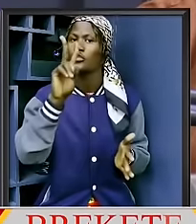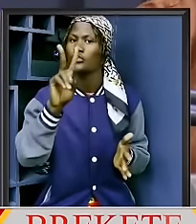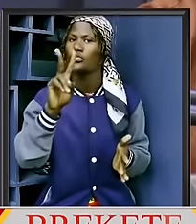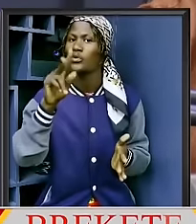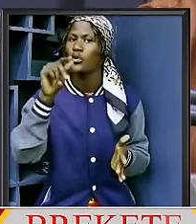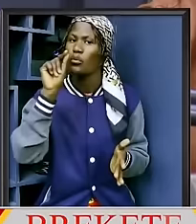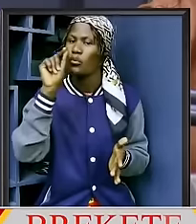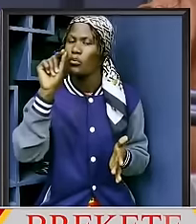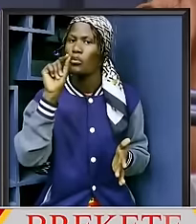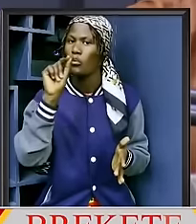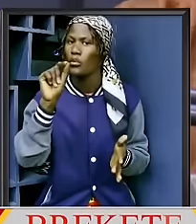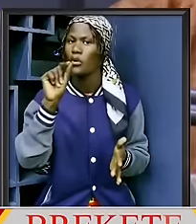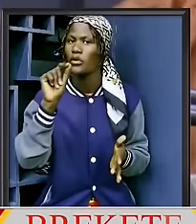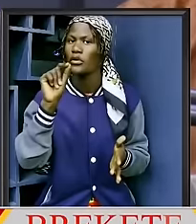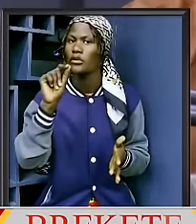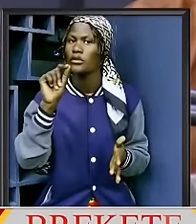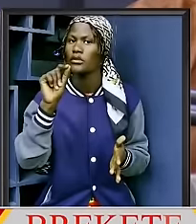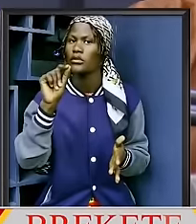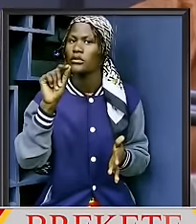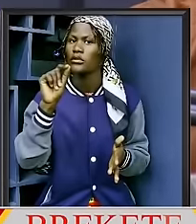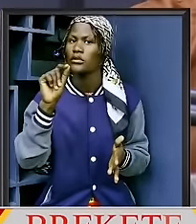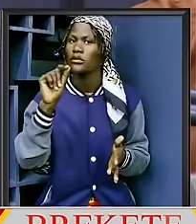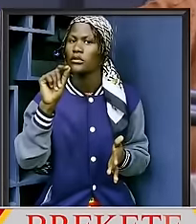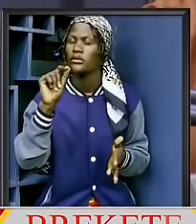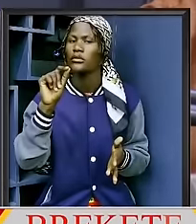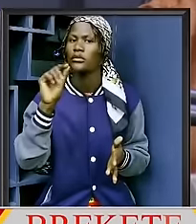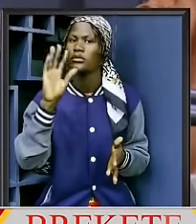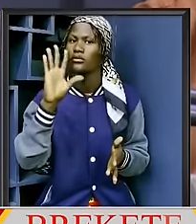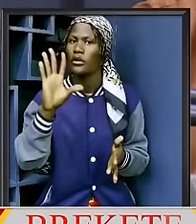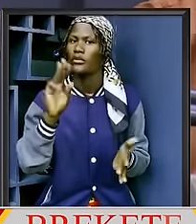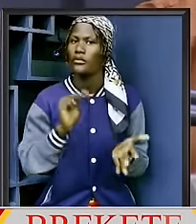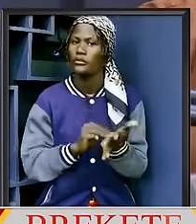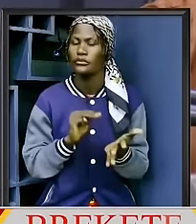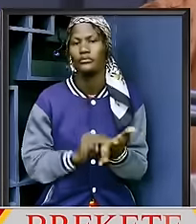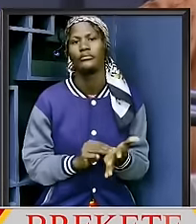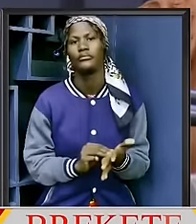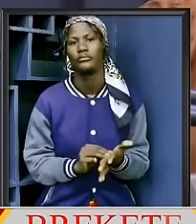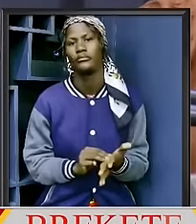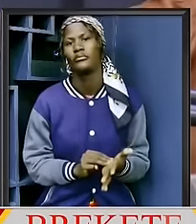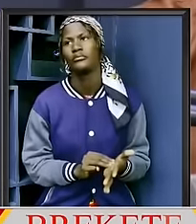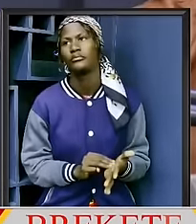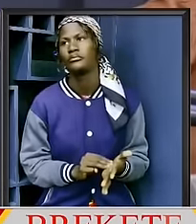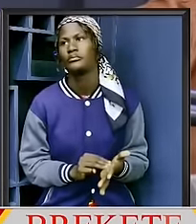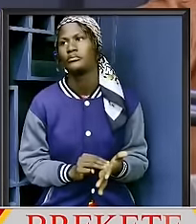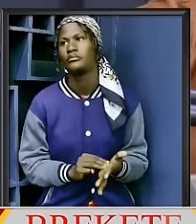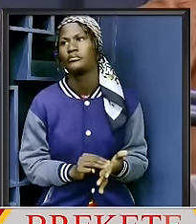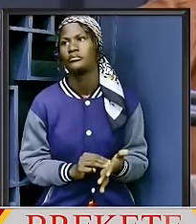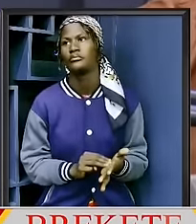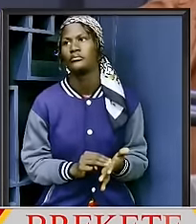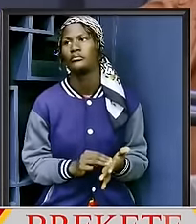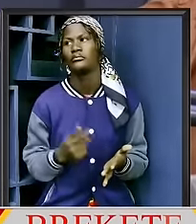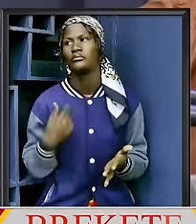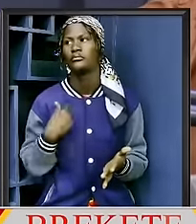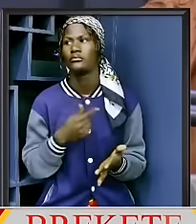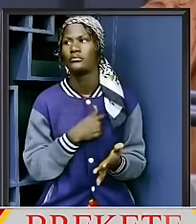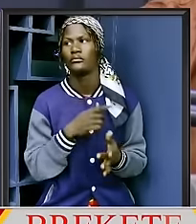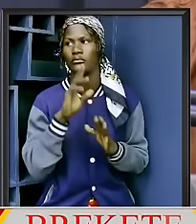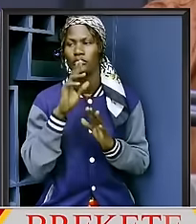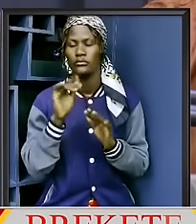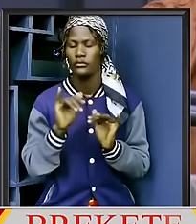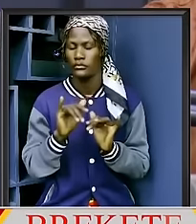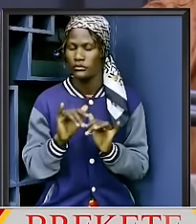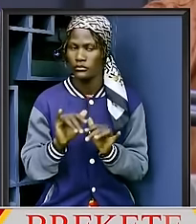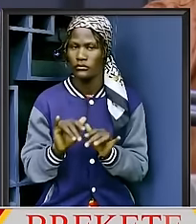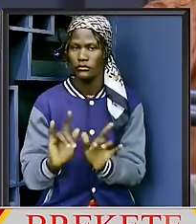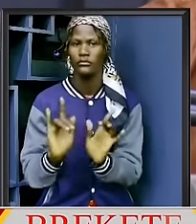For Otako police station. Yes, sir. Now, when they can't arrive at that. And we are still on it. It's wait not, it's now. Long, wait.